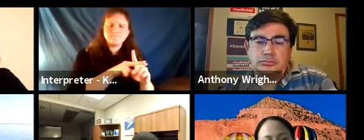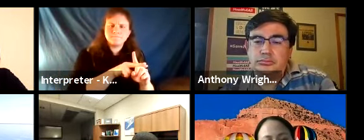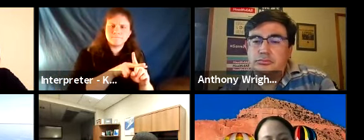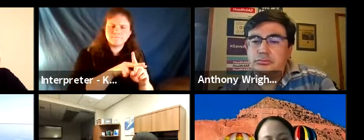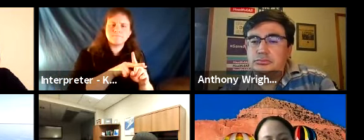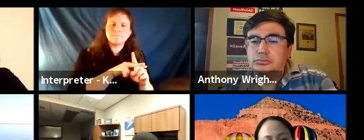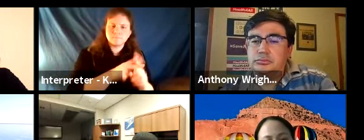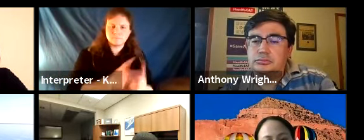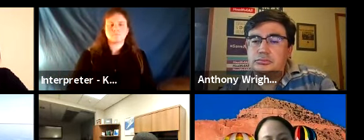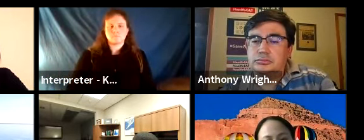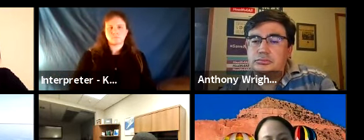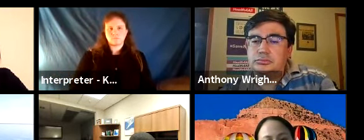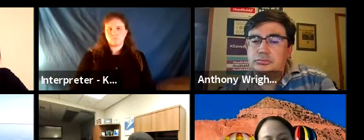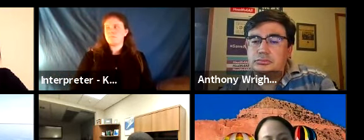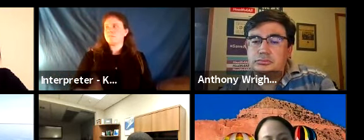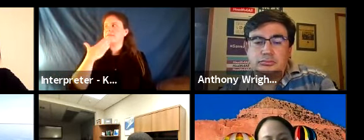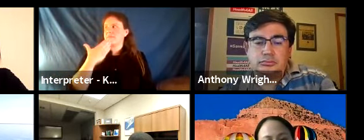Thank you, Sylvia.